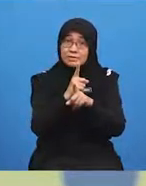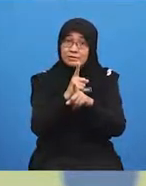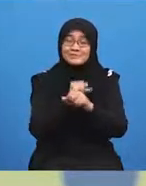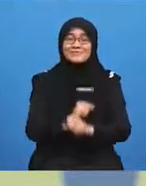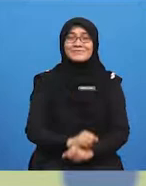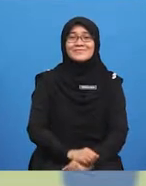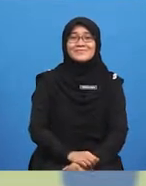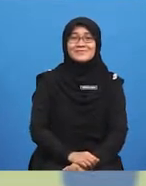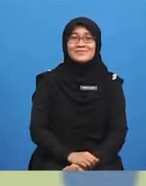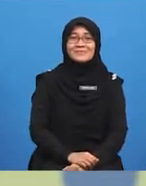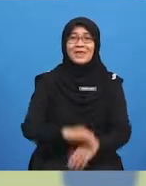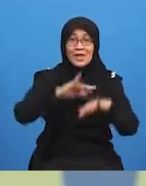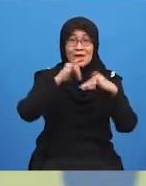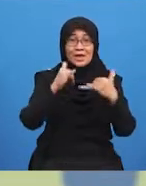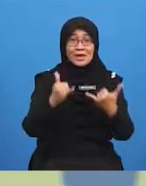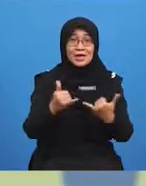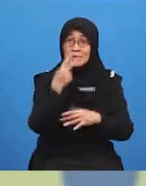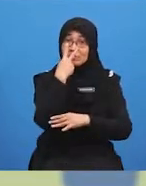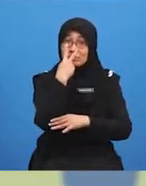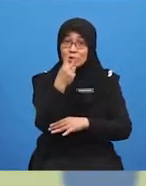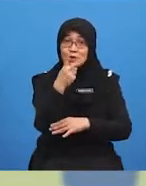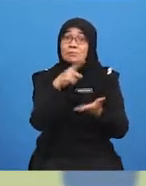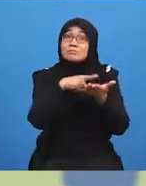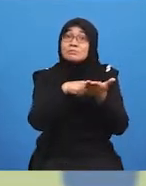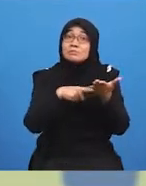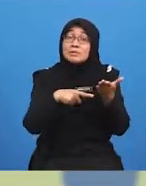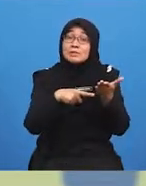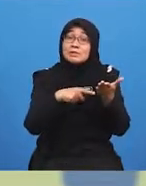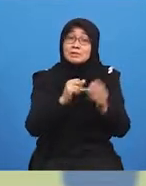Alright, now tell me, what is this place?